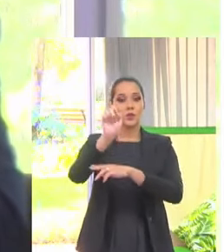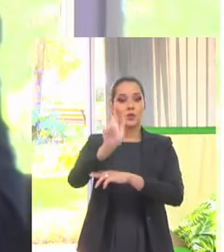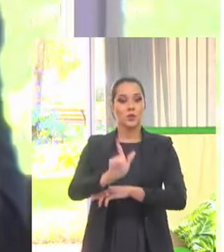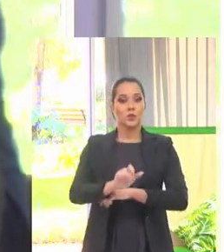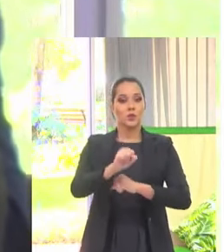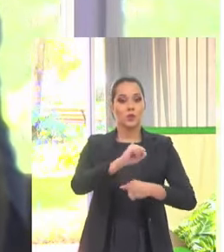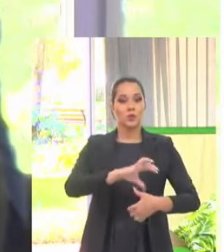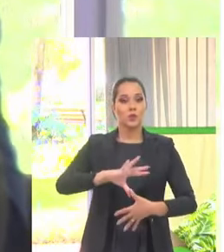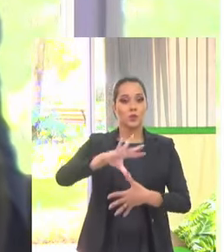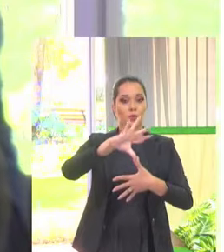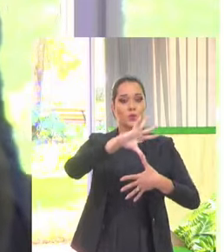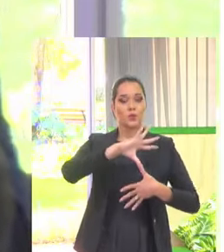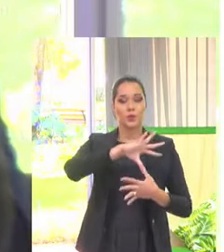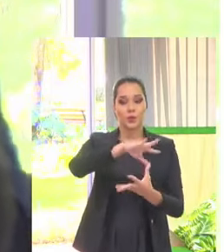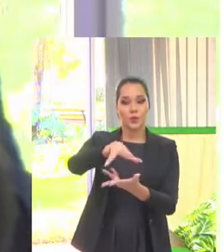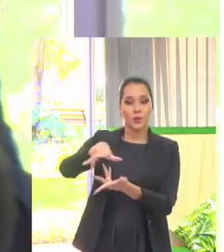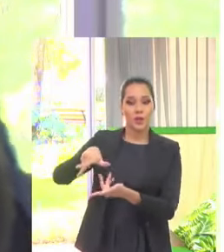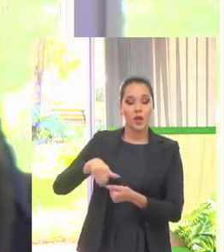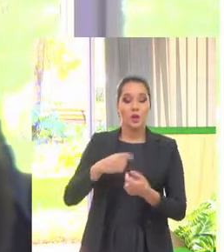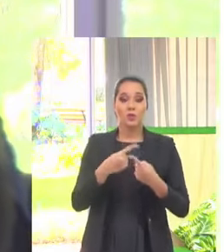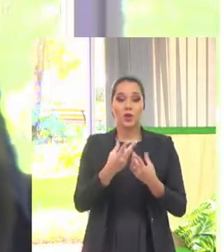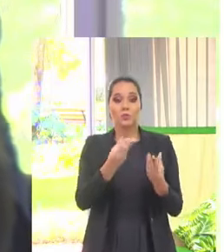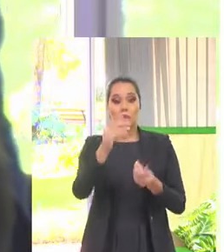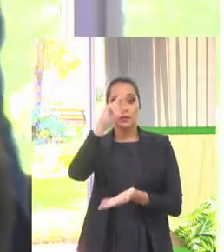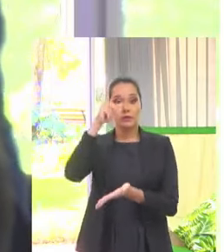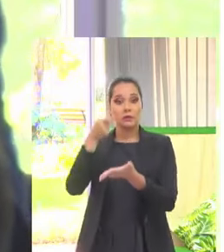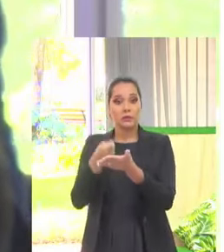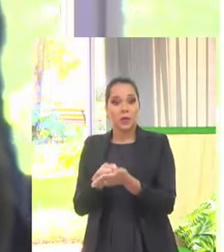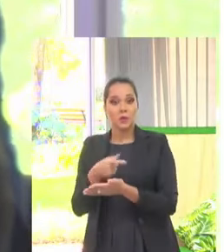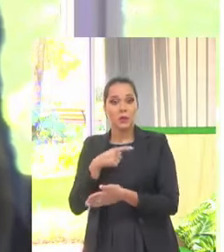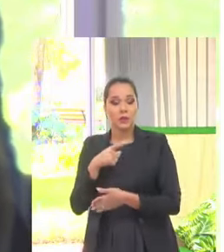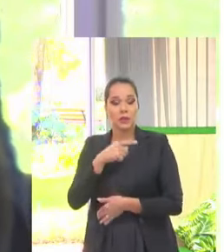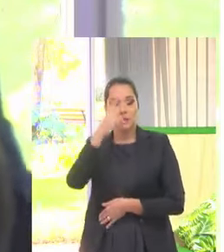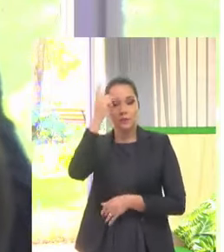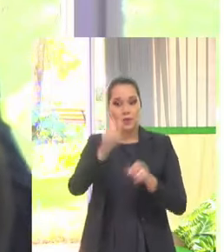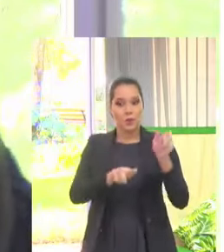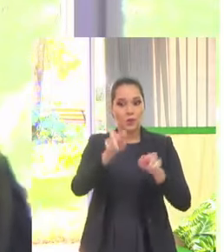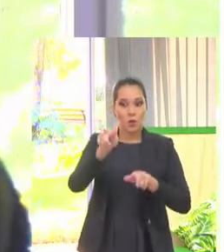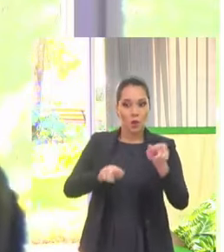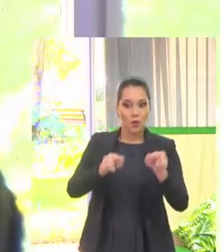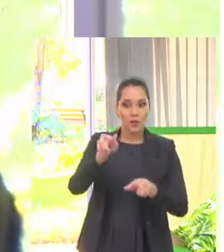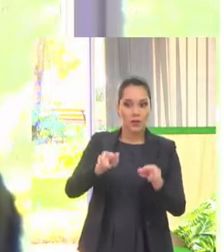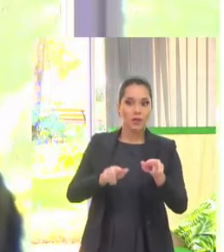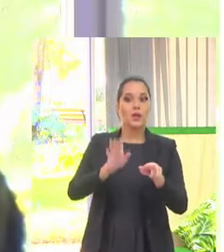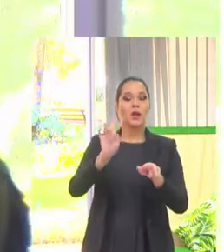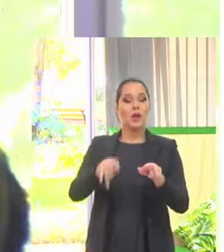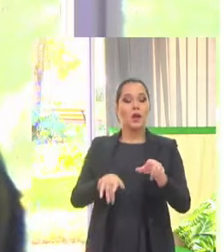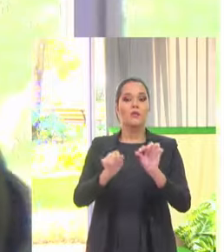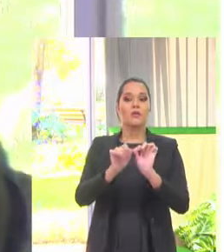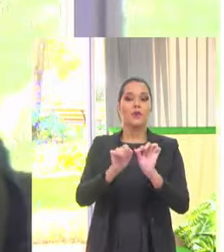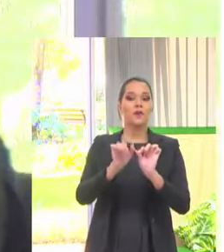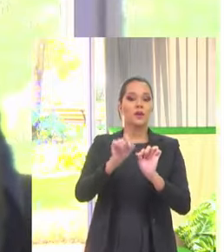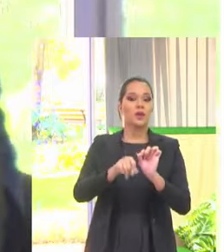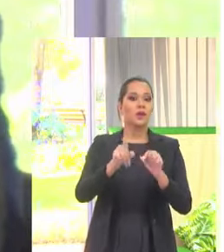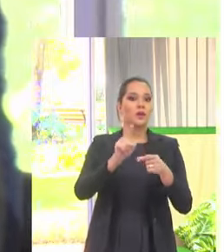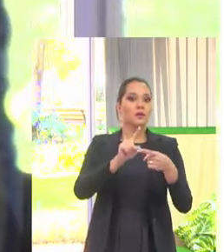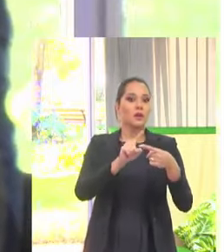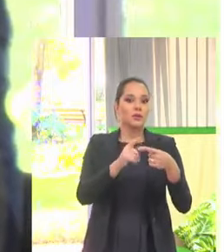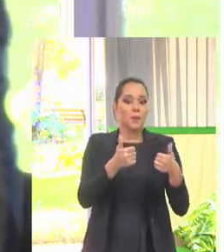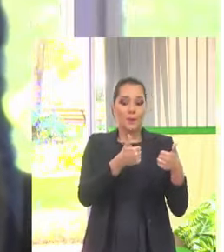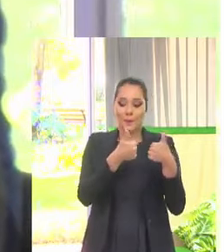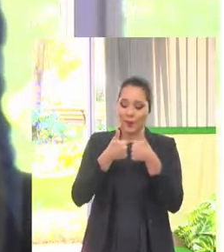because many of the decisions that affect our people are made about three blocks from where we work. World Bank,